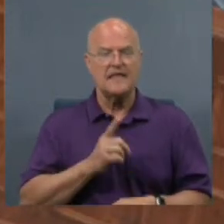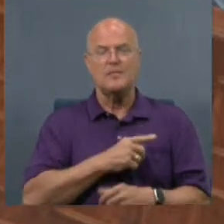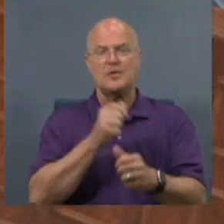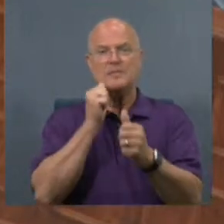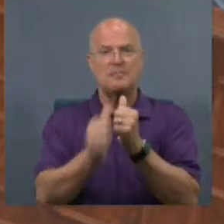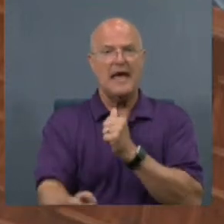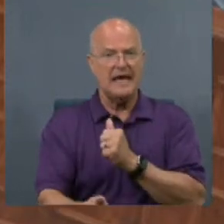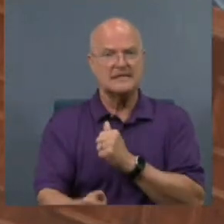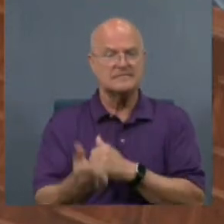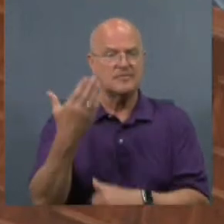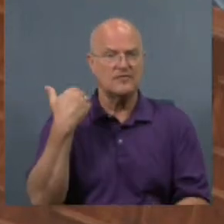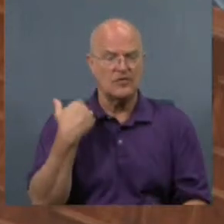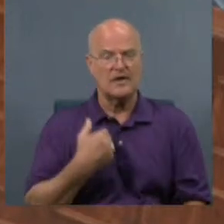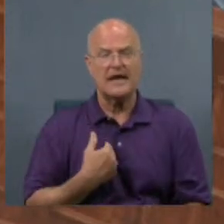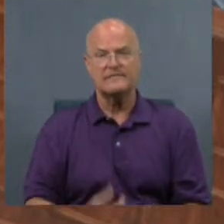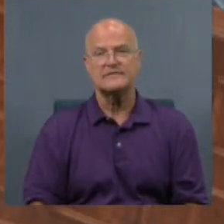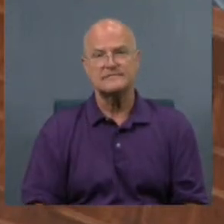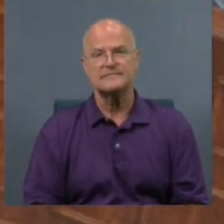very thing before.